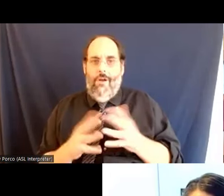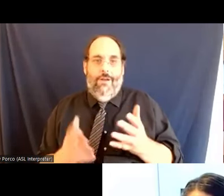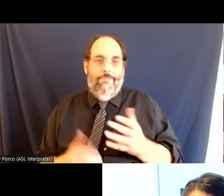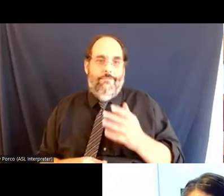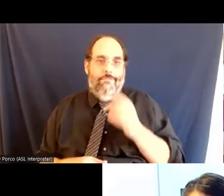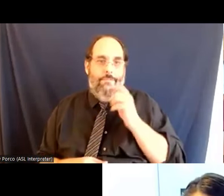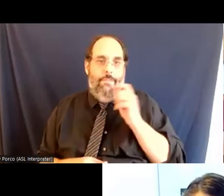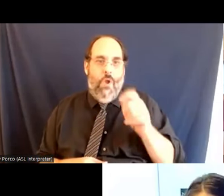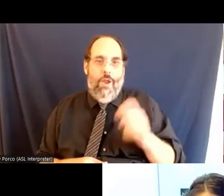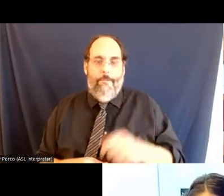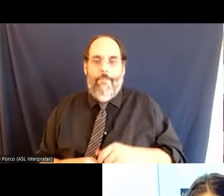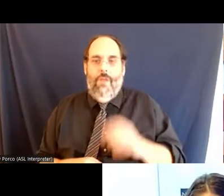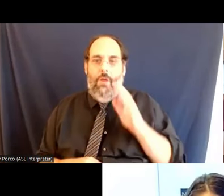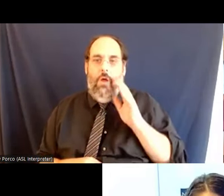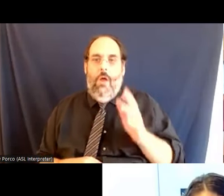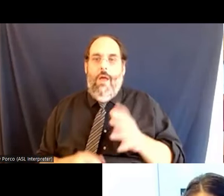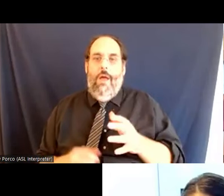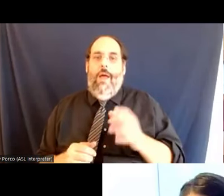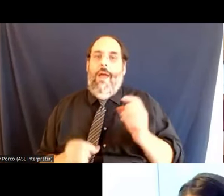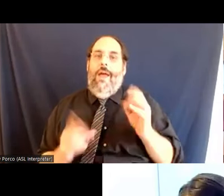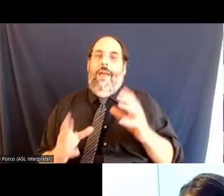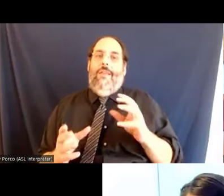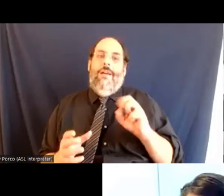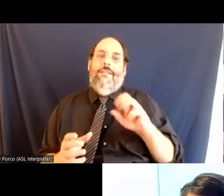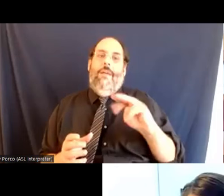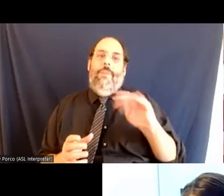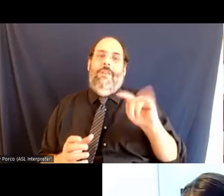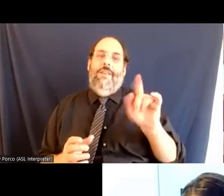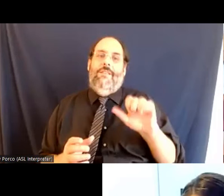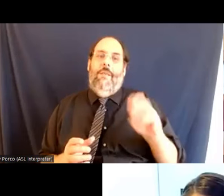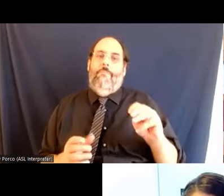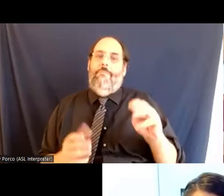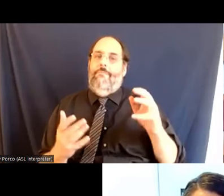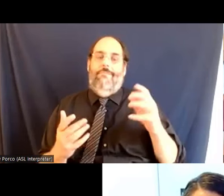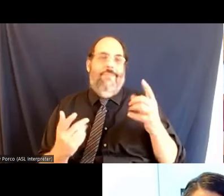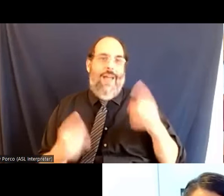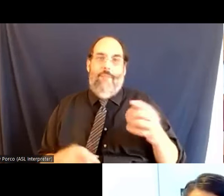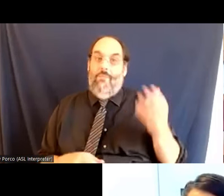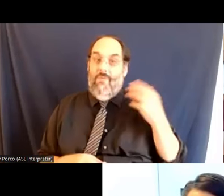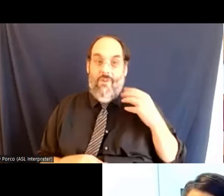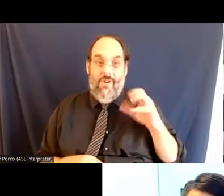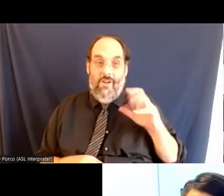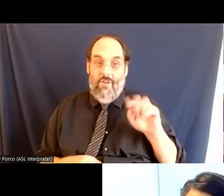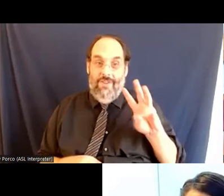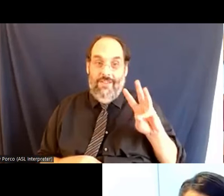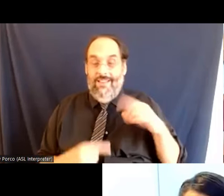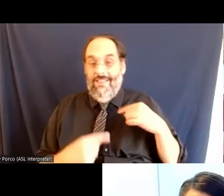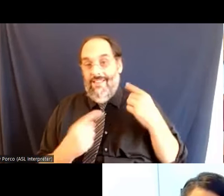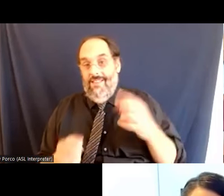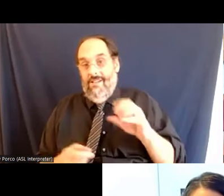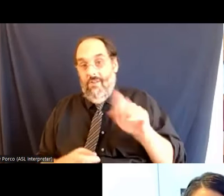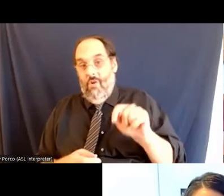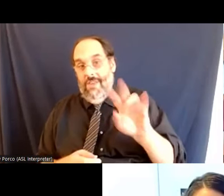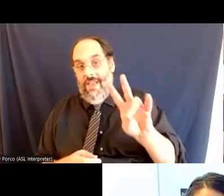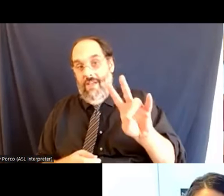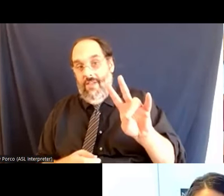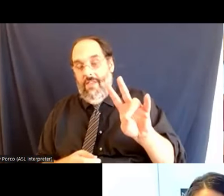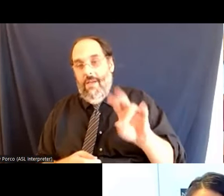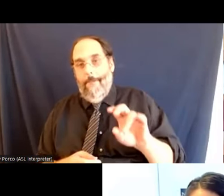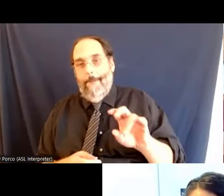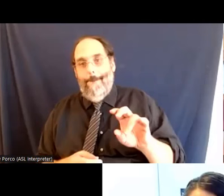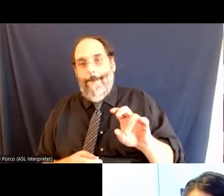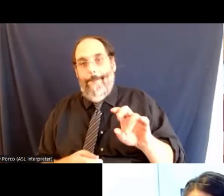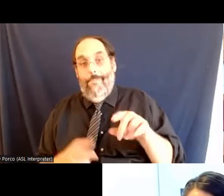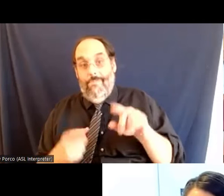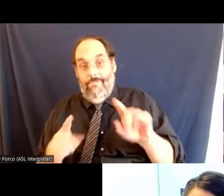And we know anti-Semitism was already surging on October 6th. And since October 7th,